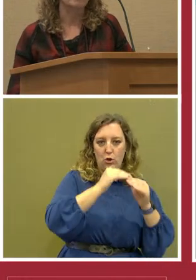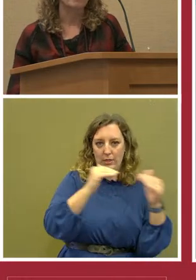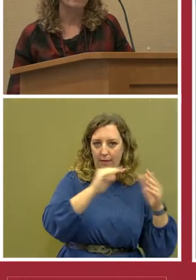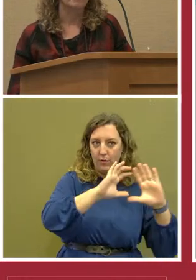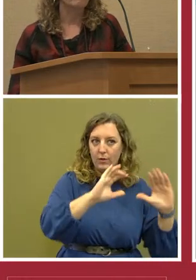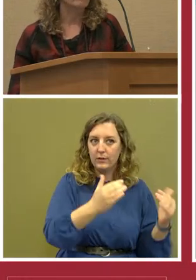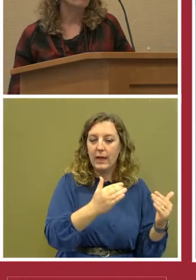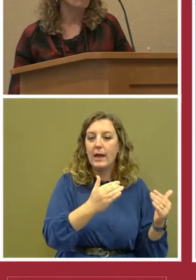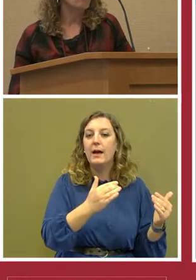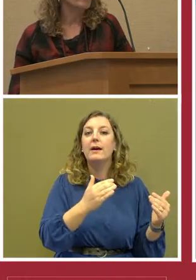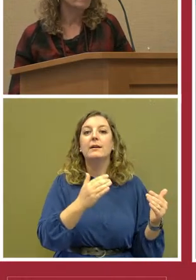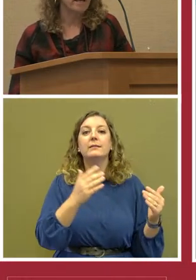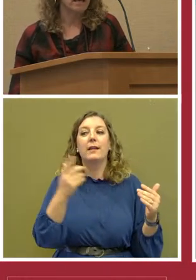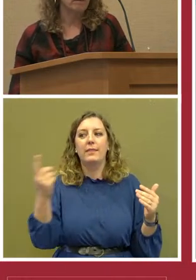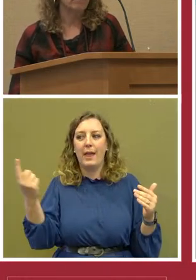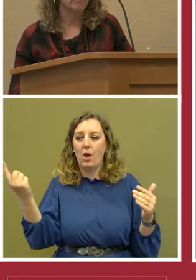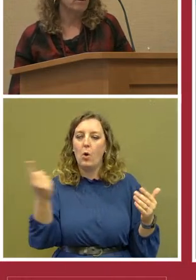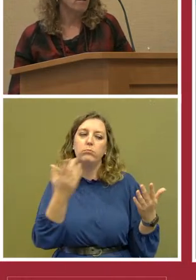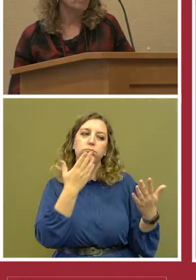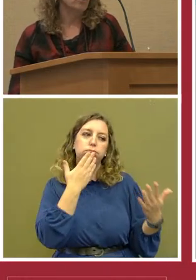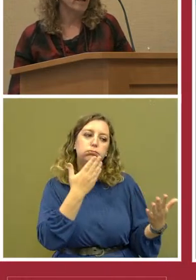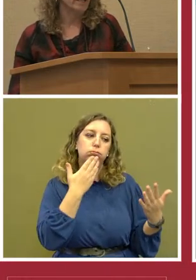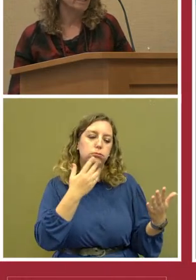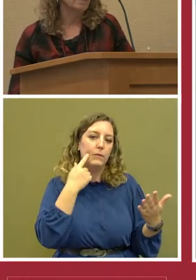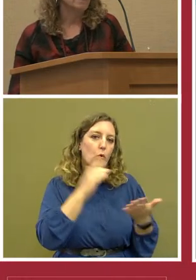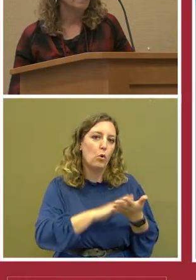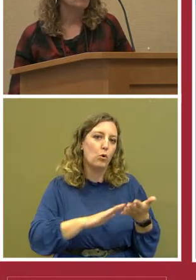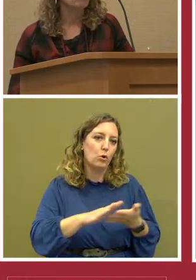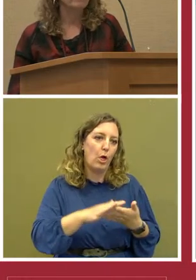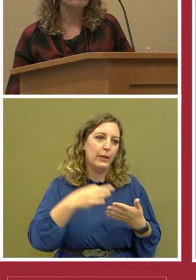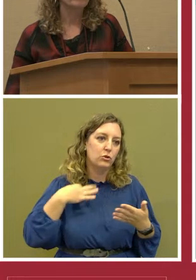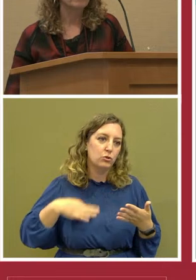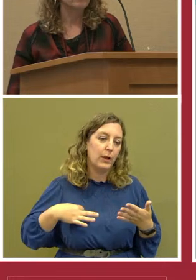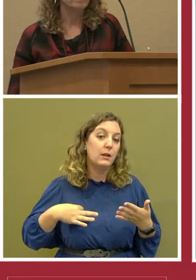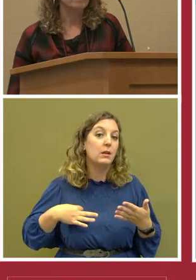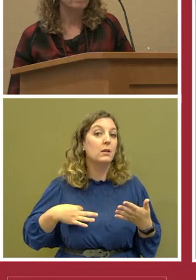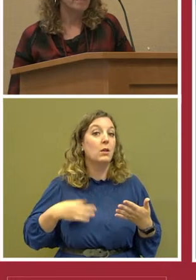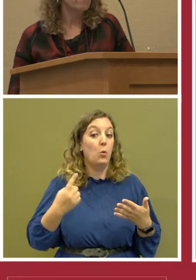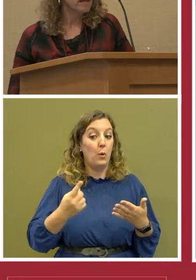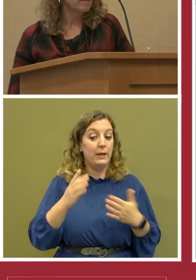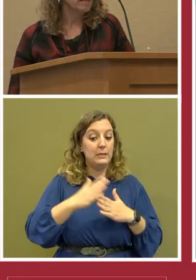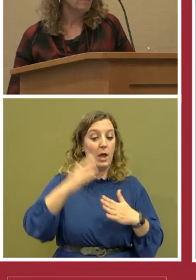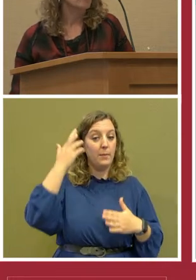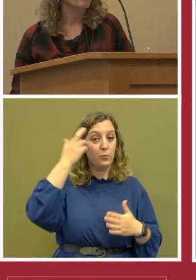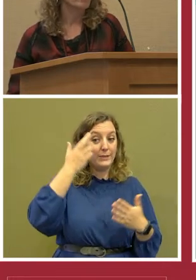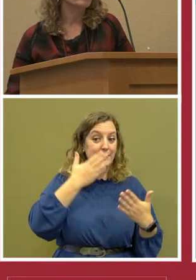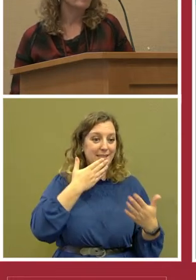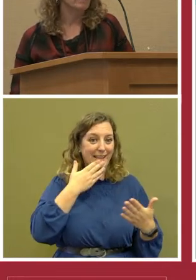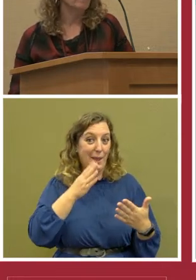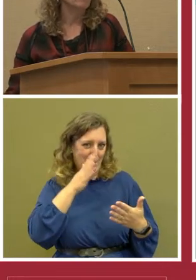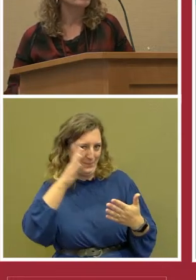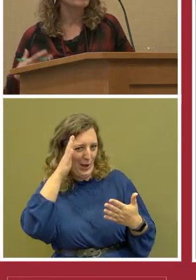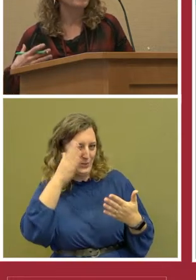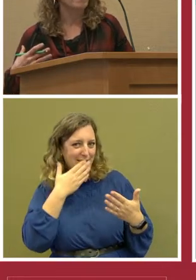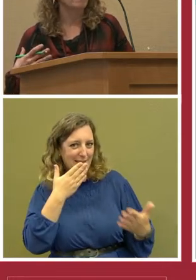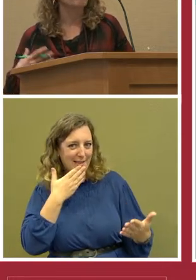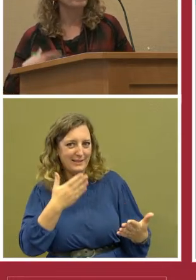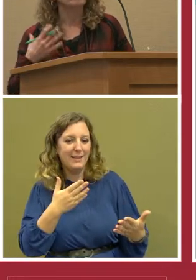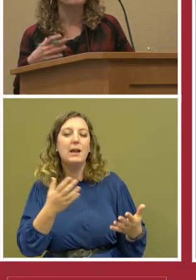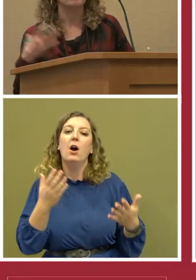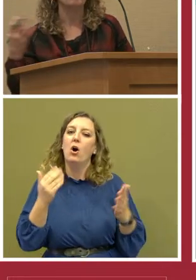classes, and they always thank me for the college credit. And one of the biggest reasons they thank me, and their parents thank me, a lot of